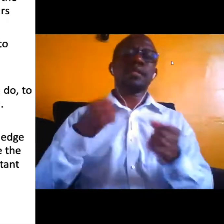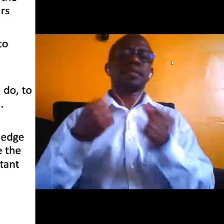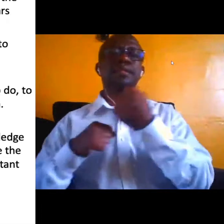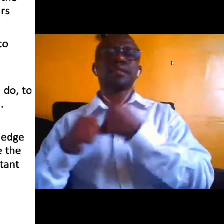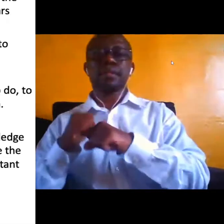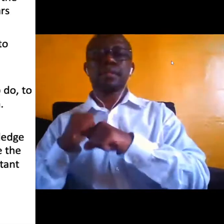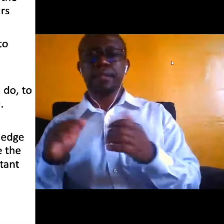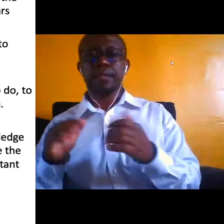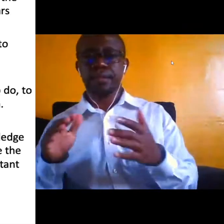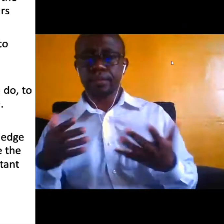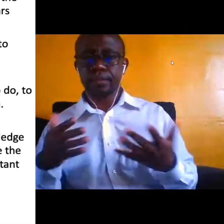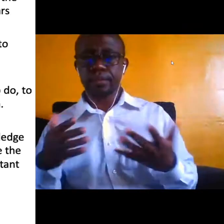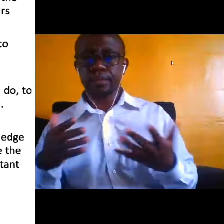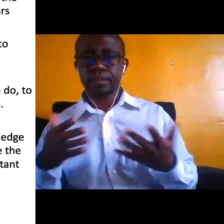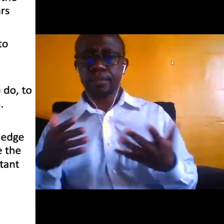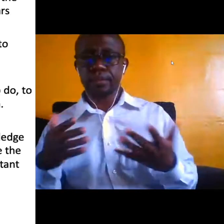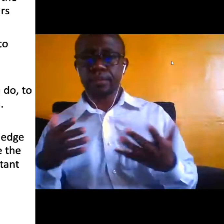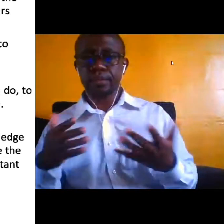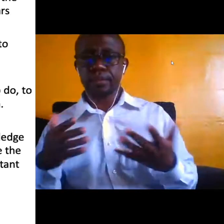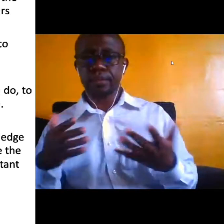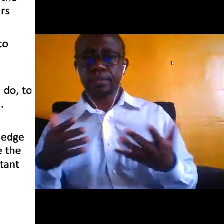slide.